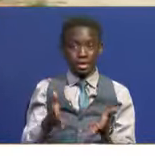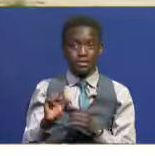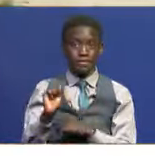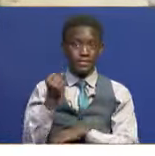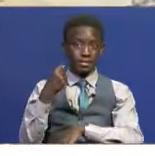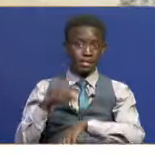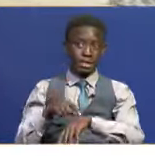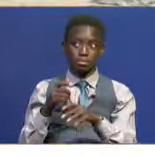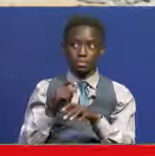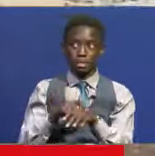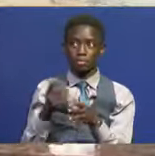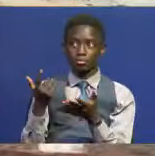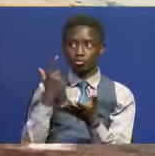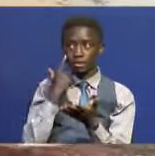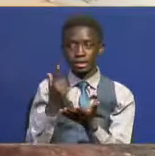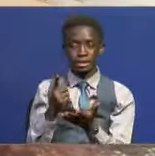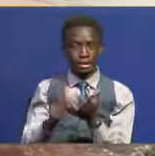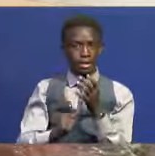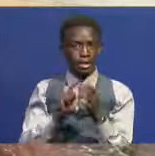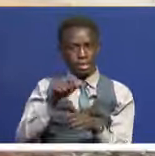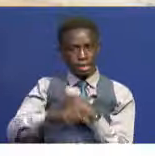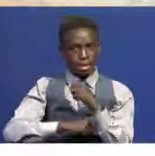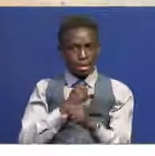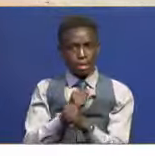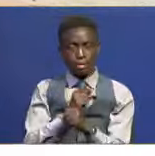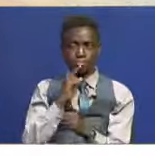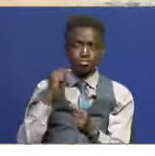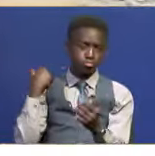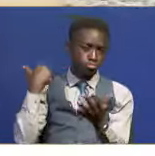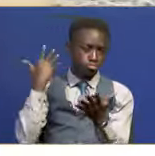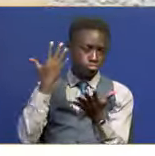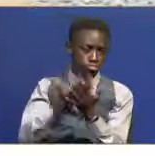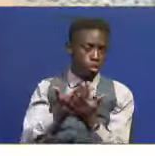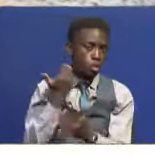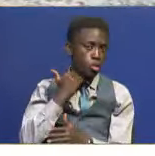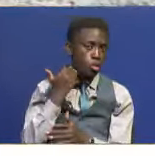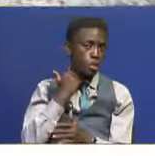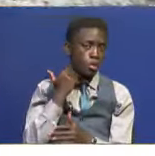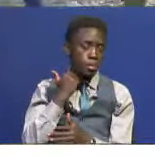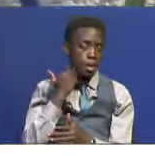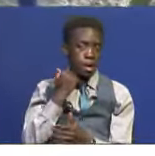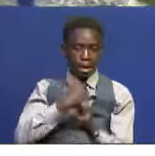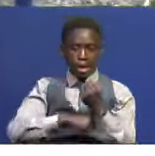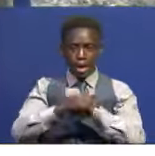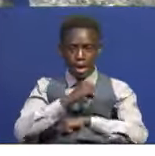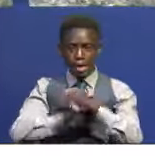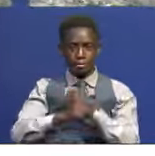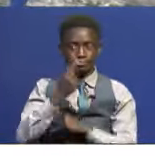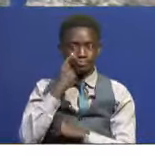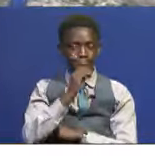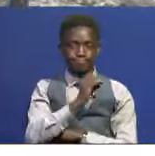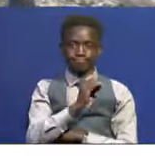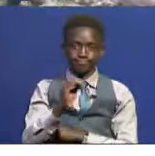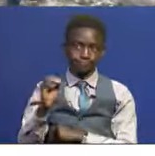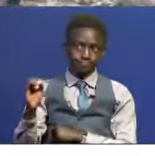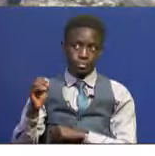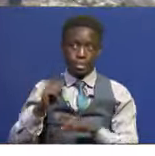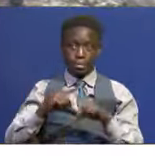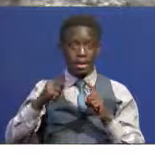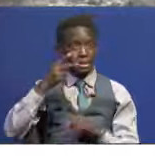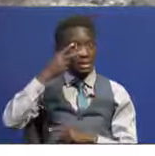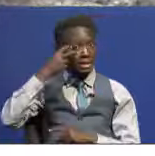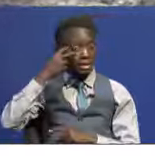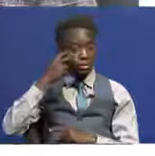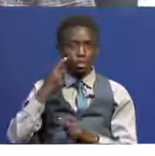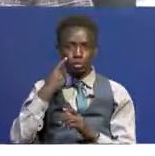premises this year. He lamented that in all the previous attacks, no action has been taken despite the suspect being